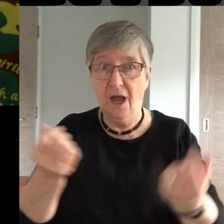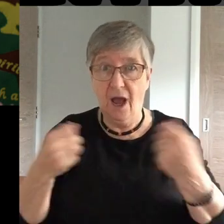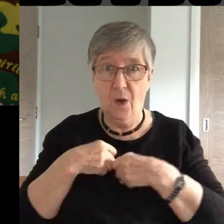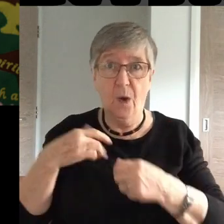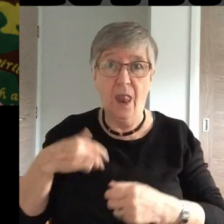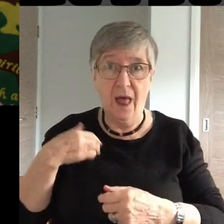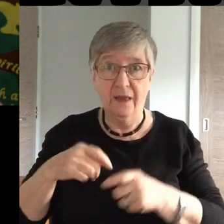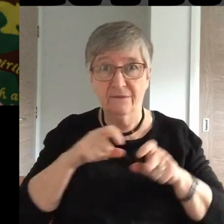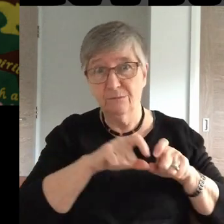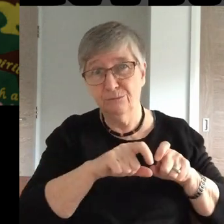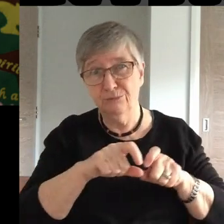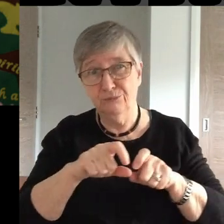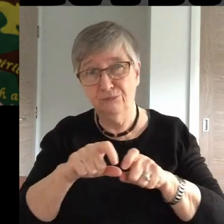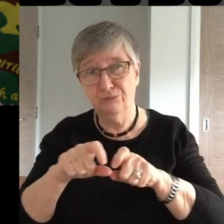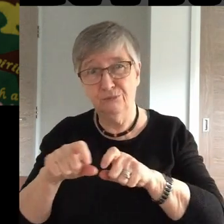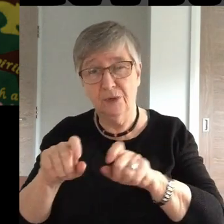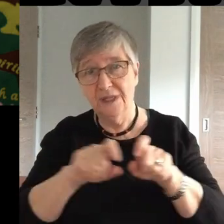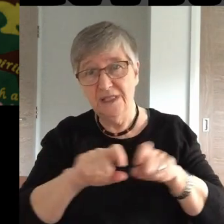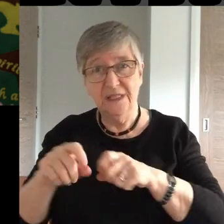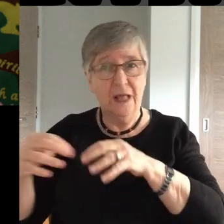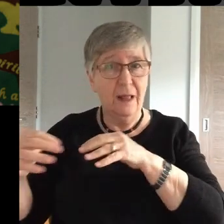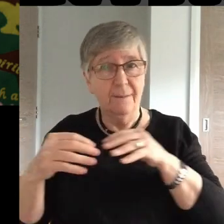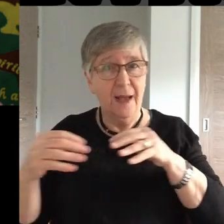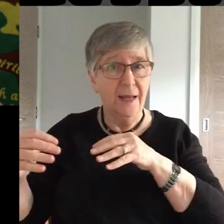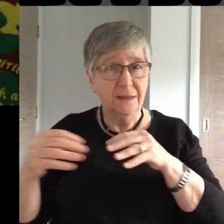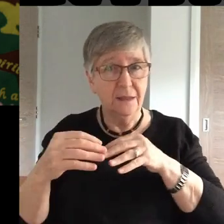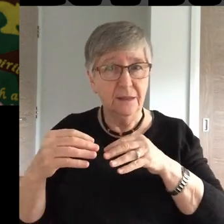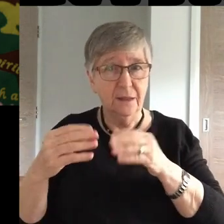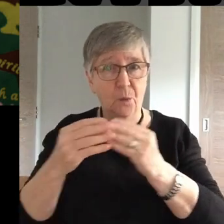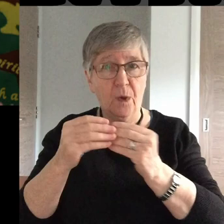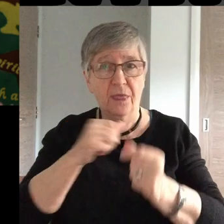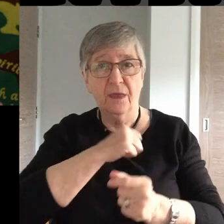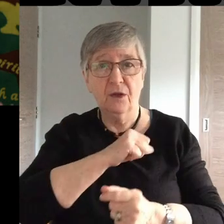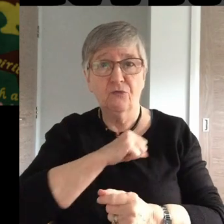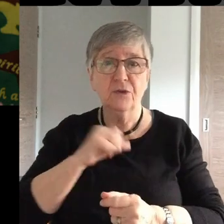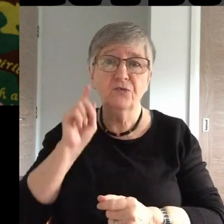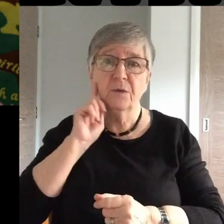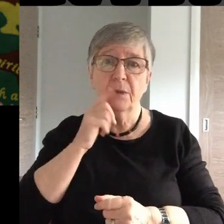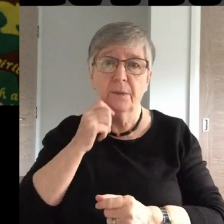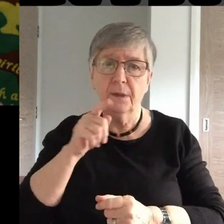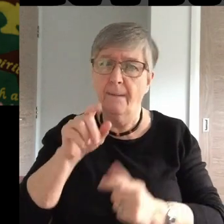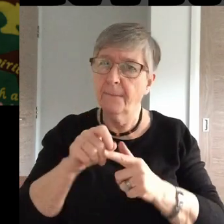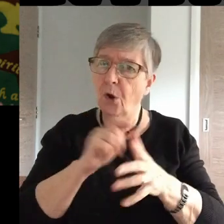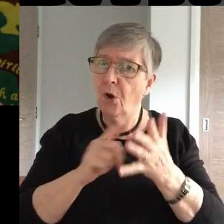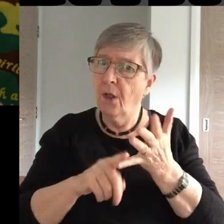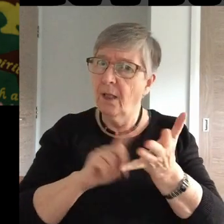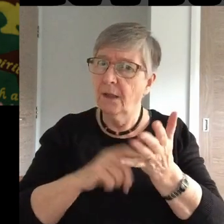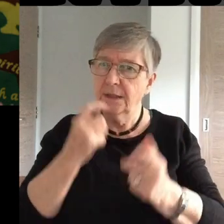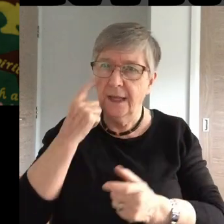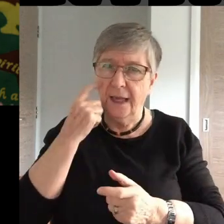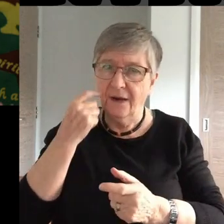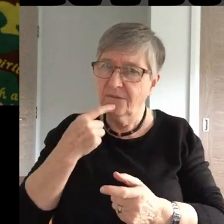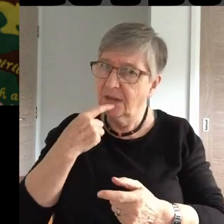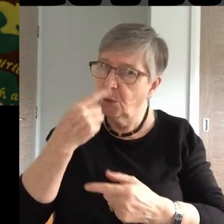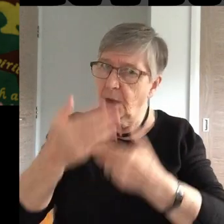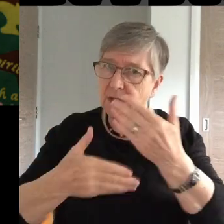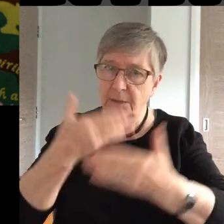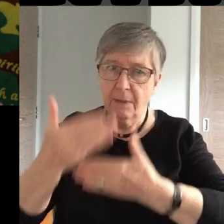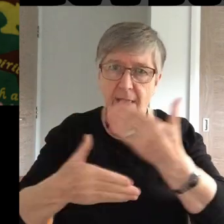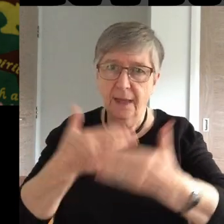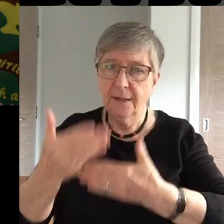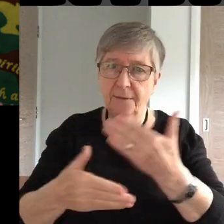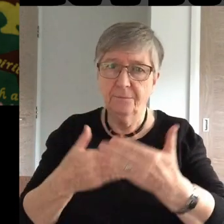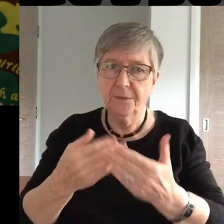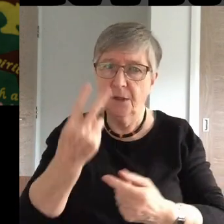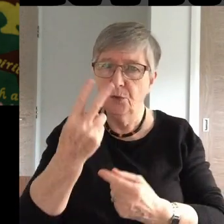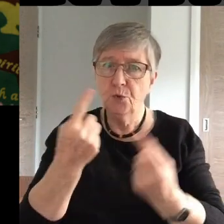battle inside every faithful Christian. That's why Paul takes great care to spell them out.